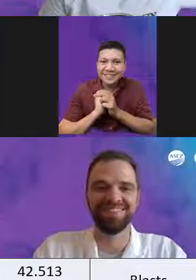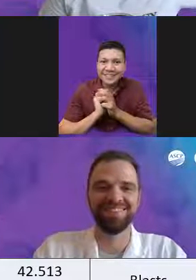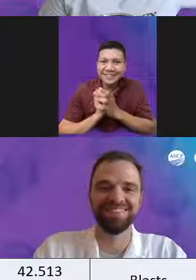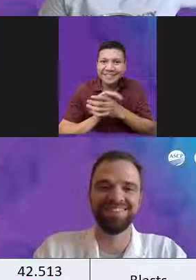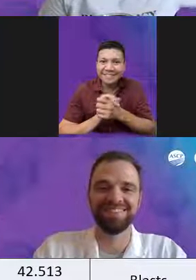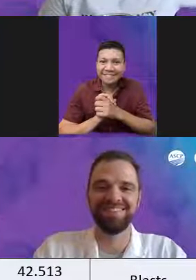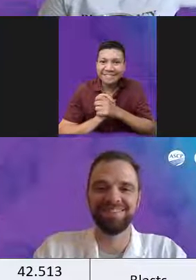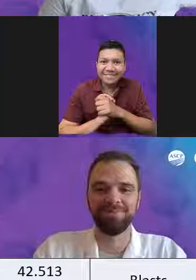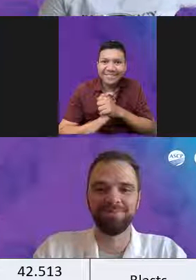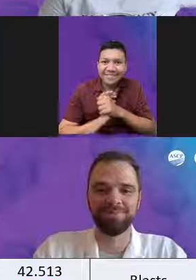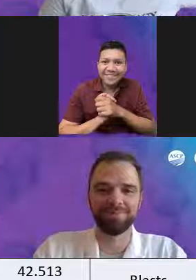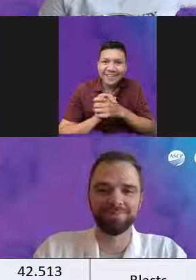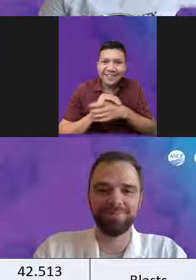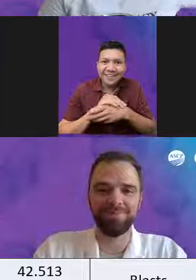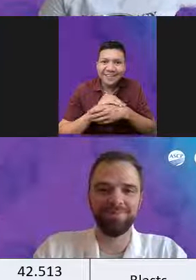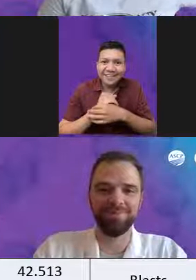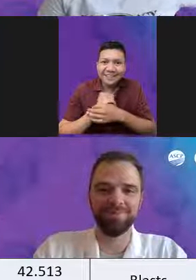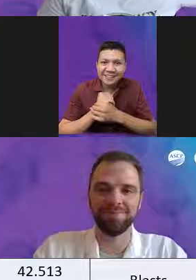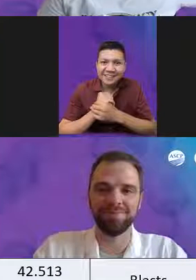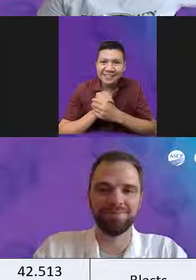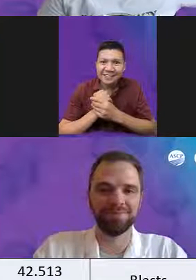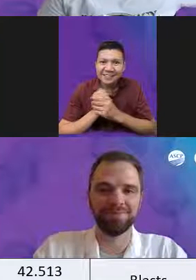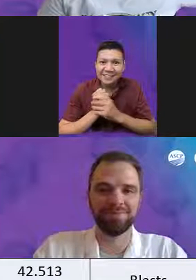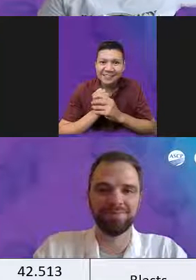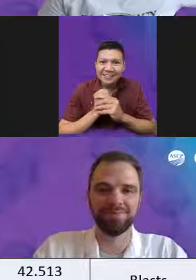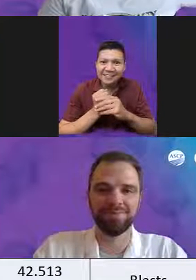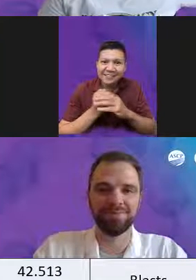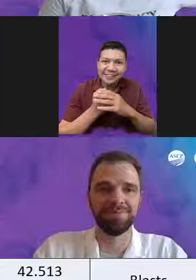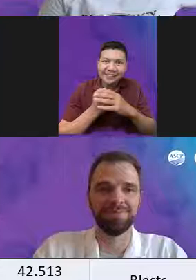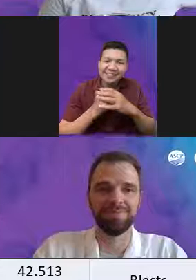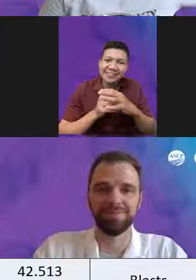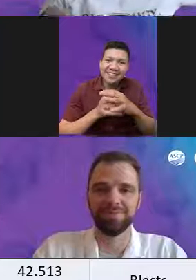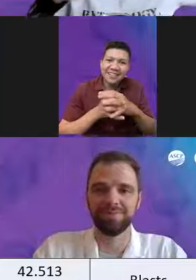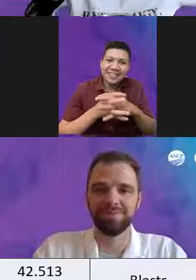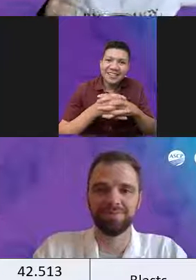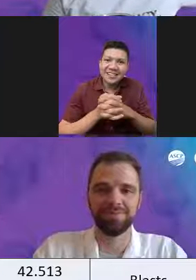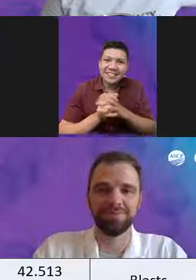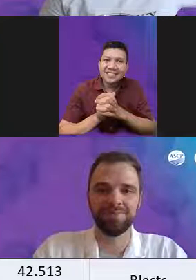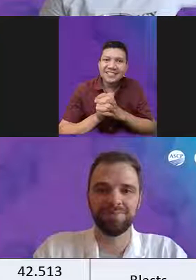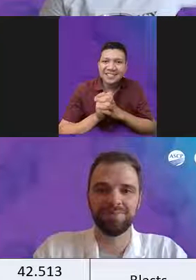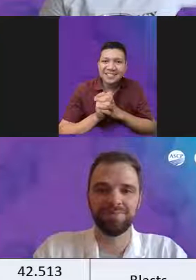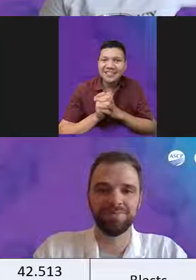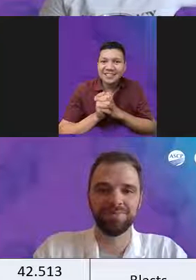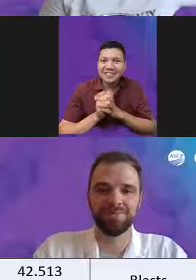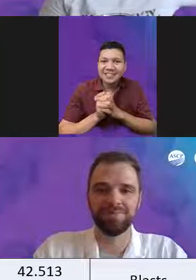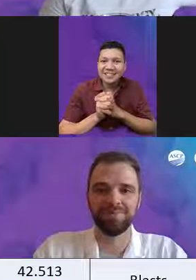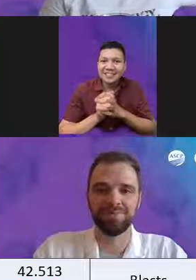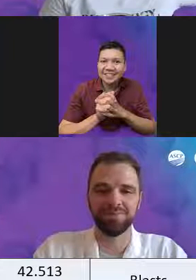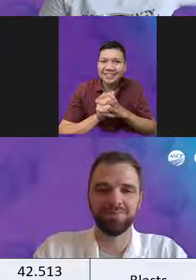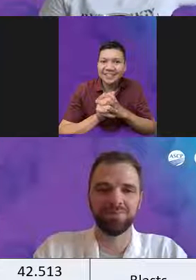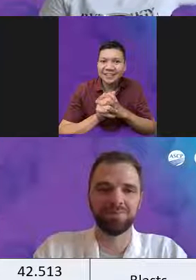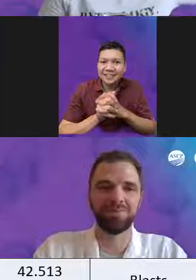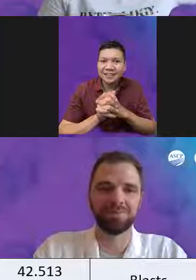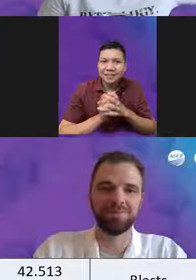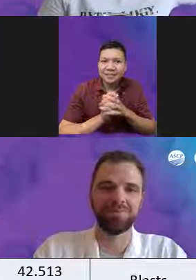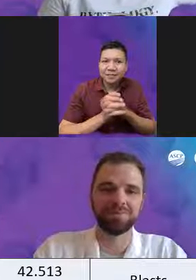to number one. We love your scores. You've been doing perfect scores and you've been getting better as you're going along. So keep